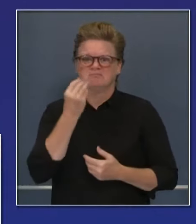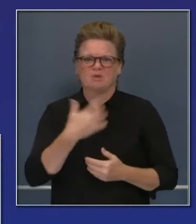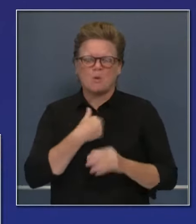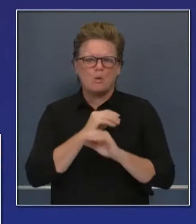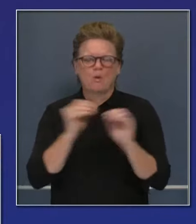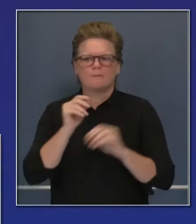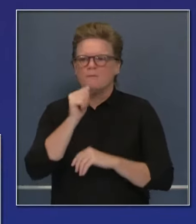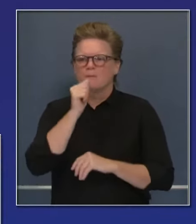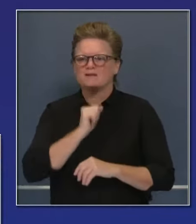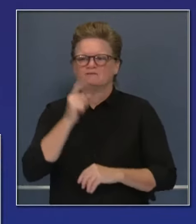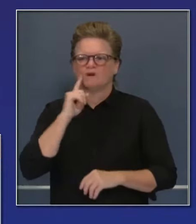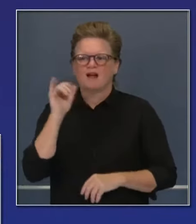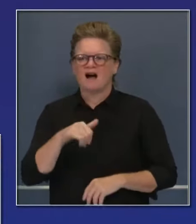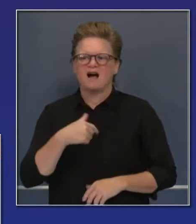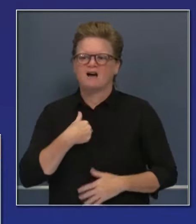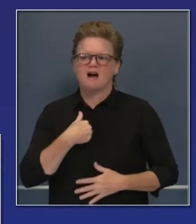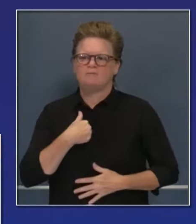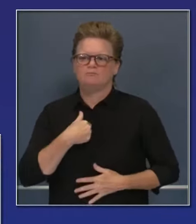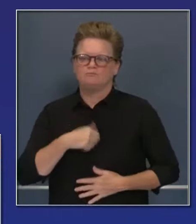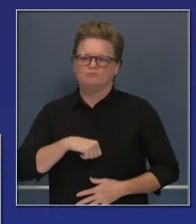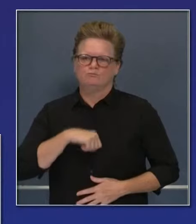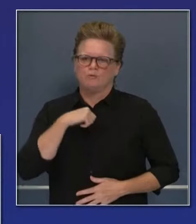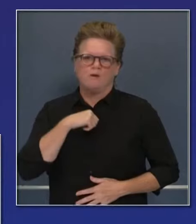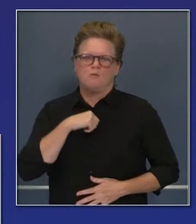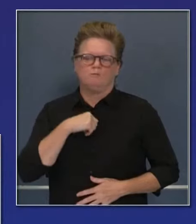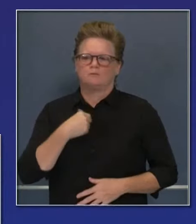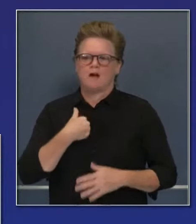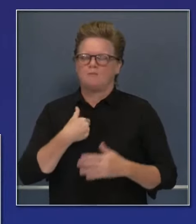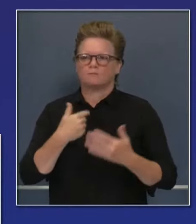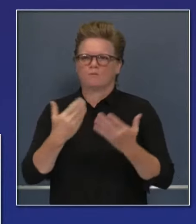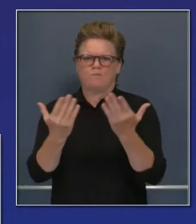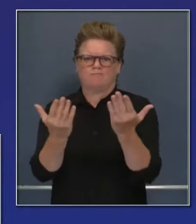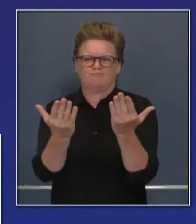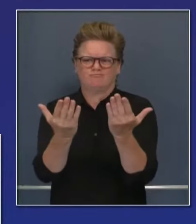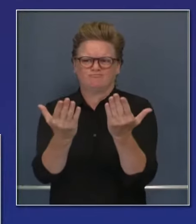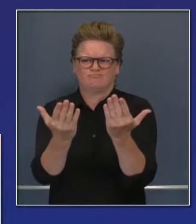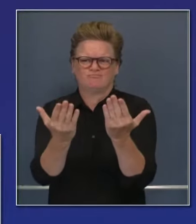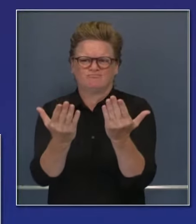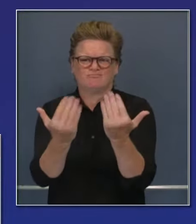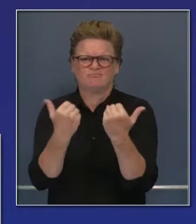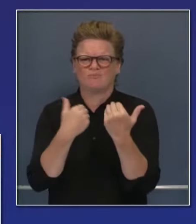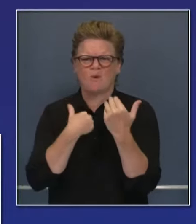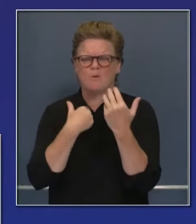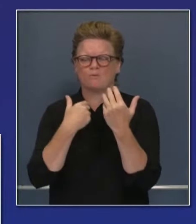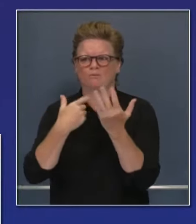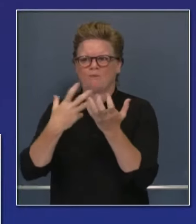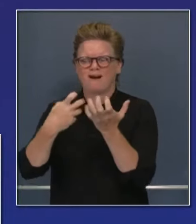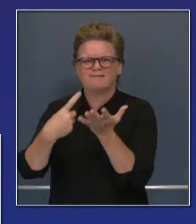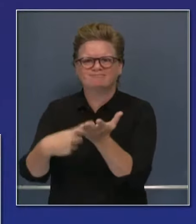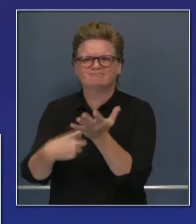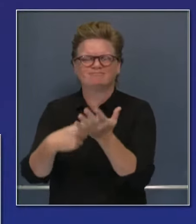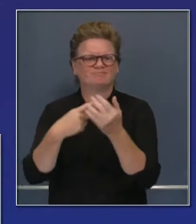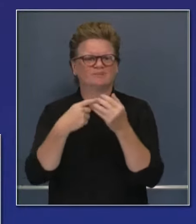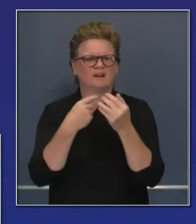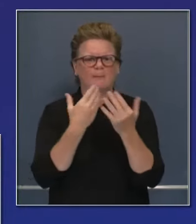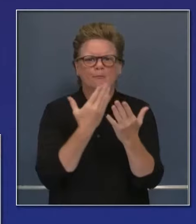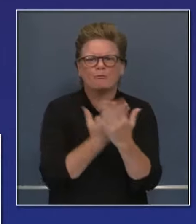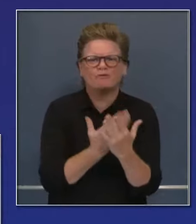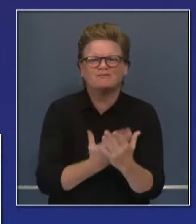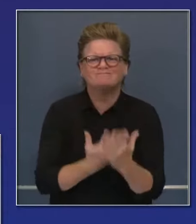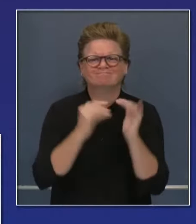prides himself on being open to argument, interested in evidence, but I quite literally have no patience for climate